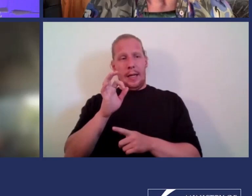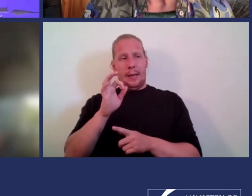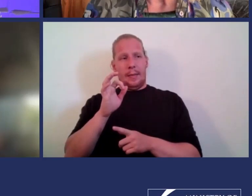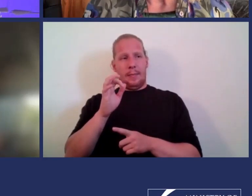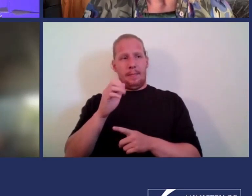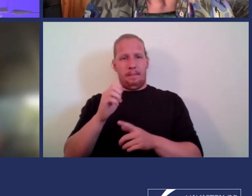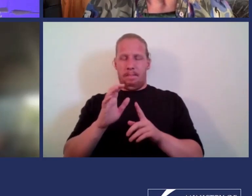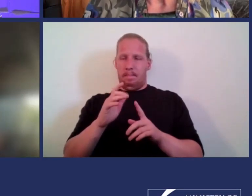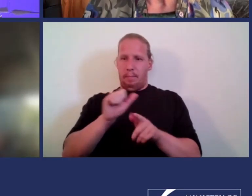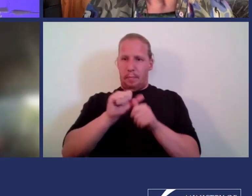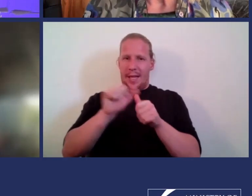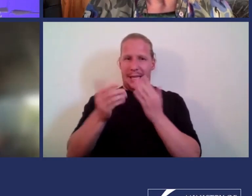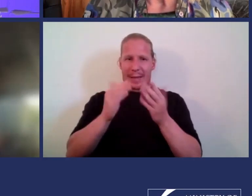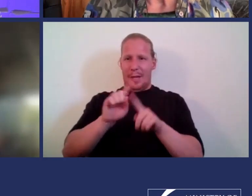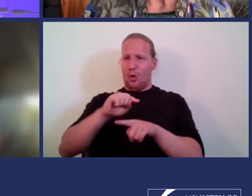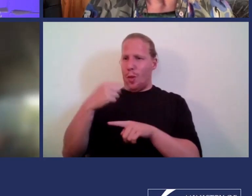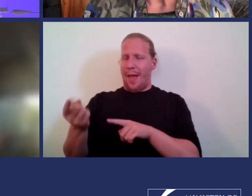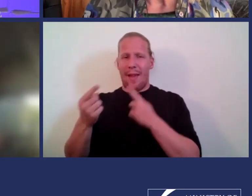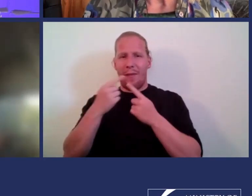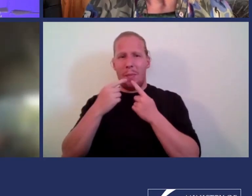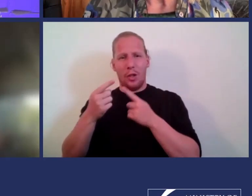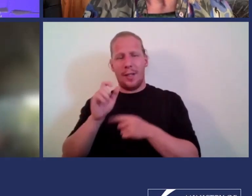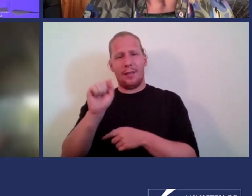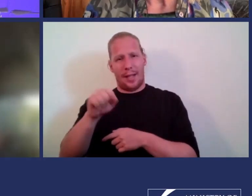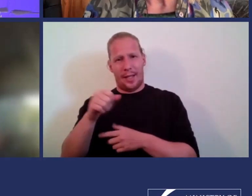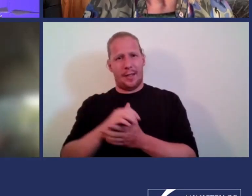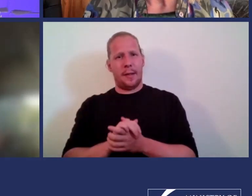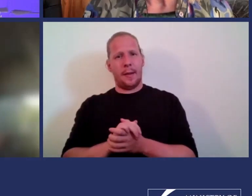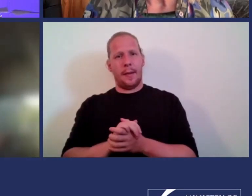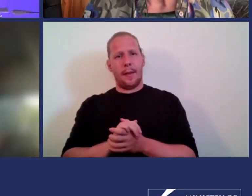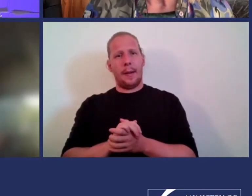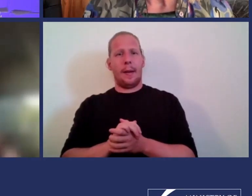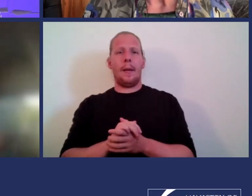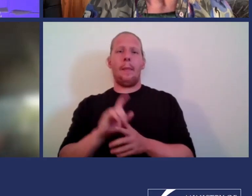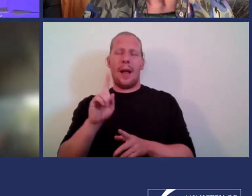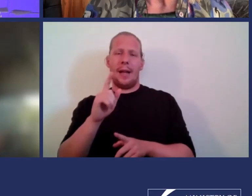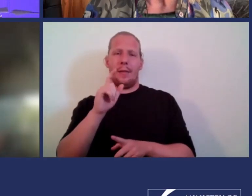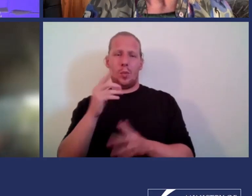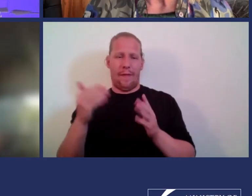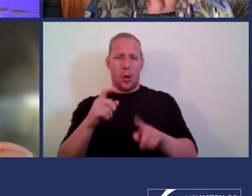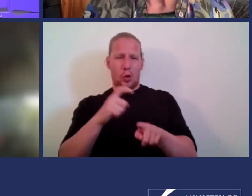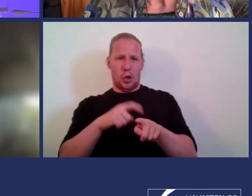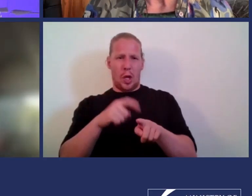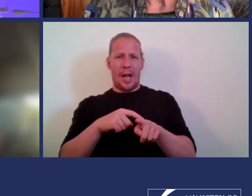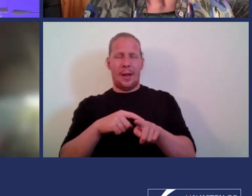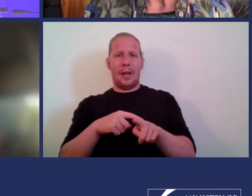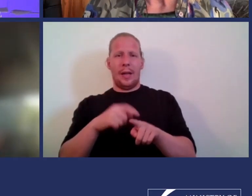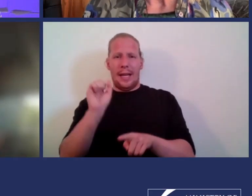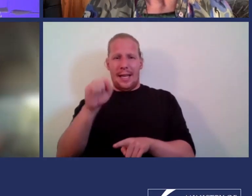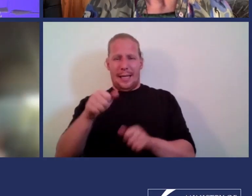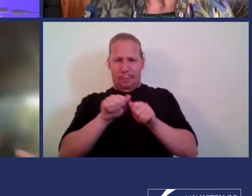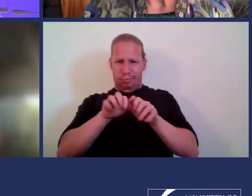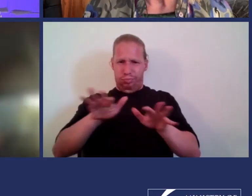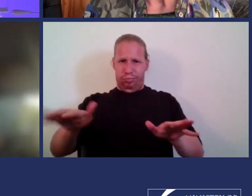ways. But we are really, it is a time thing. We are in an epidemic, which is why we're